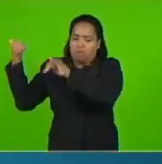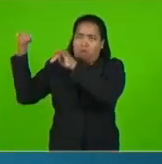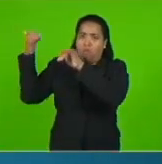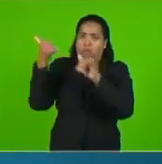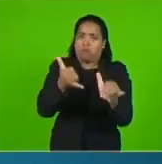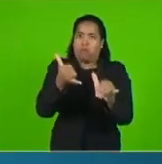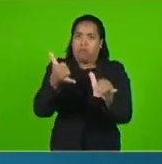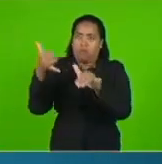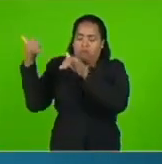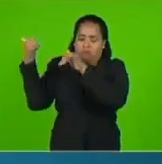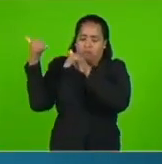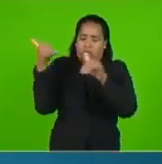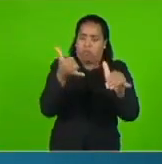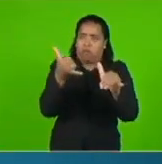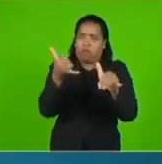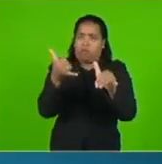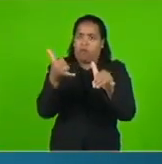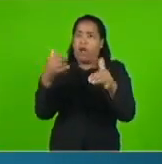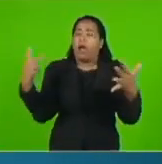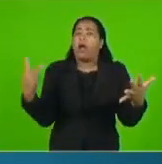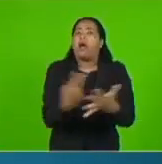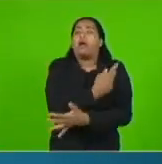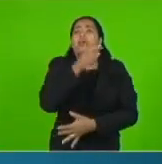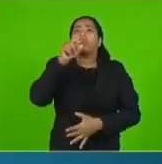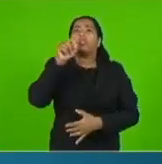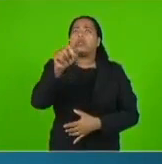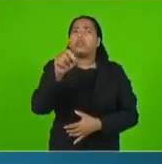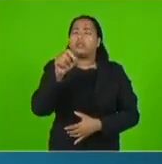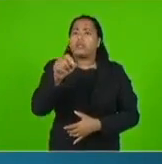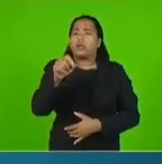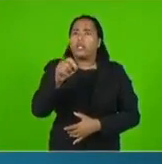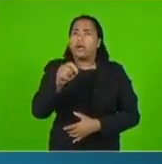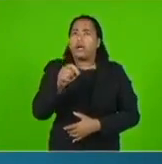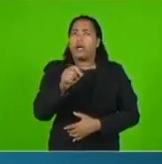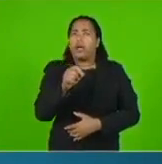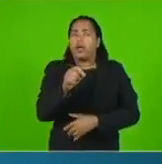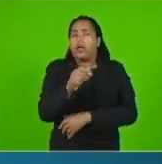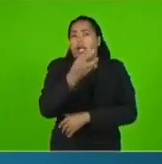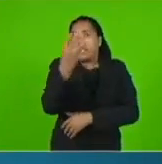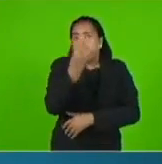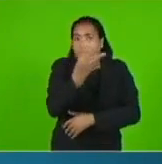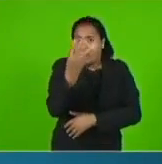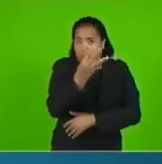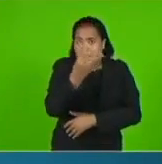trumpet, and the third of the sun was struck.